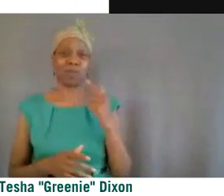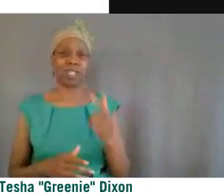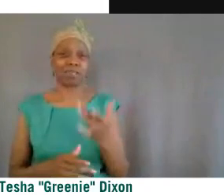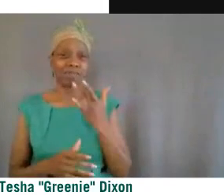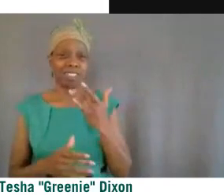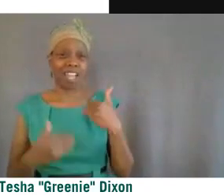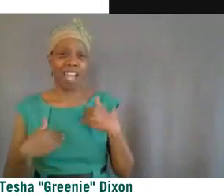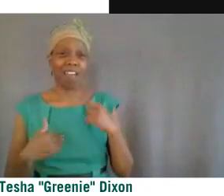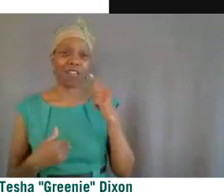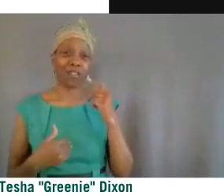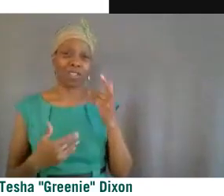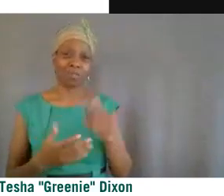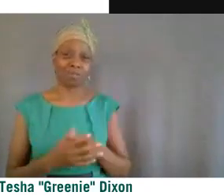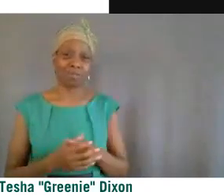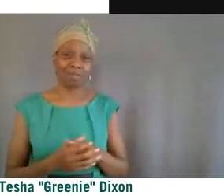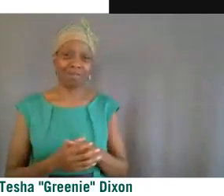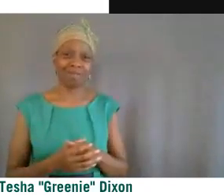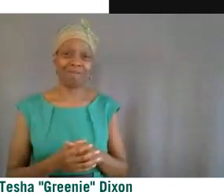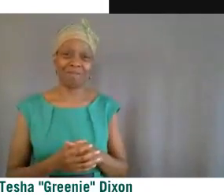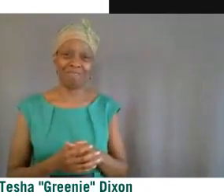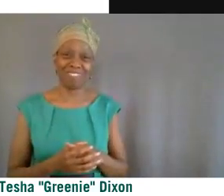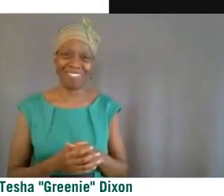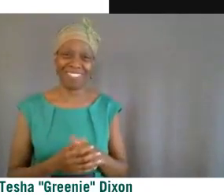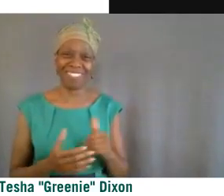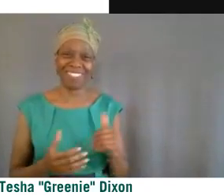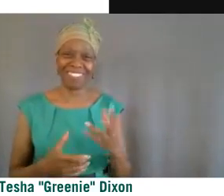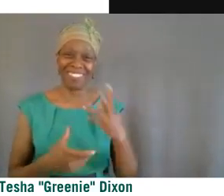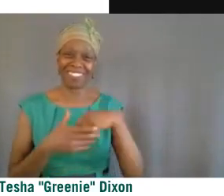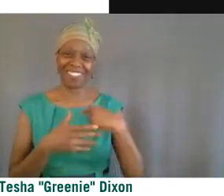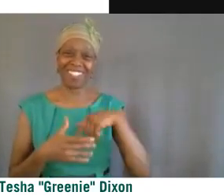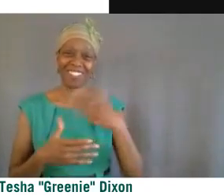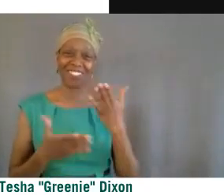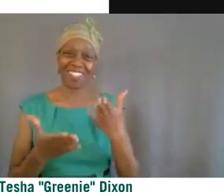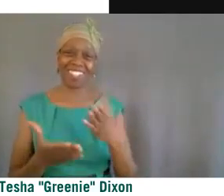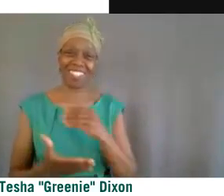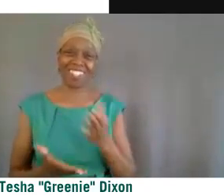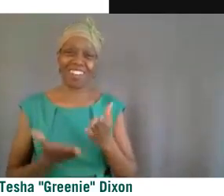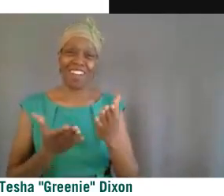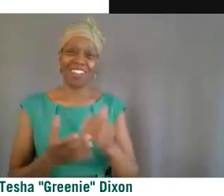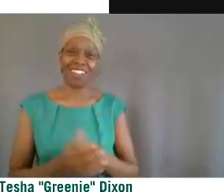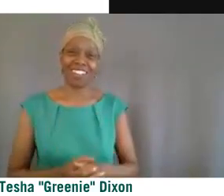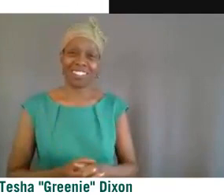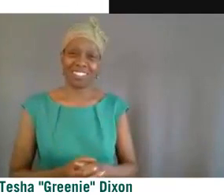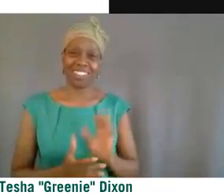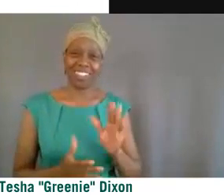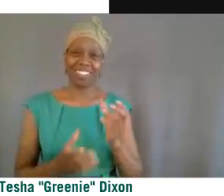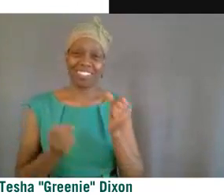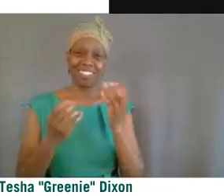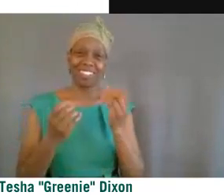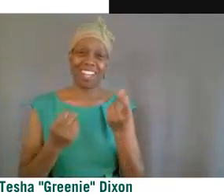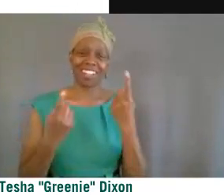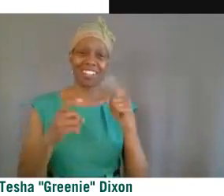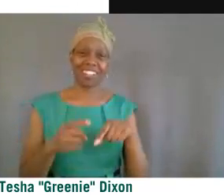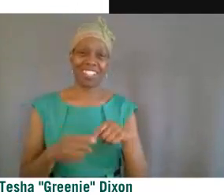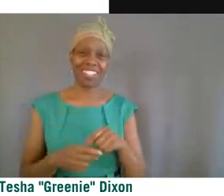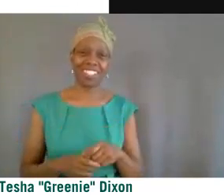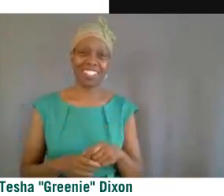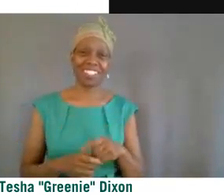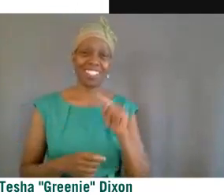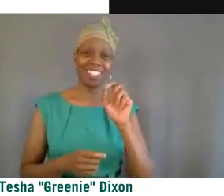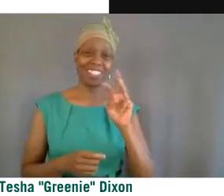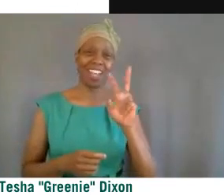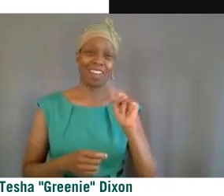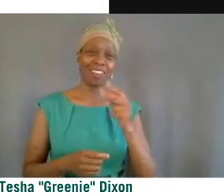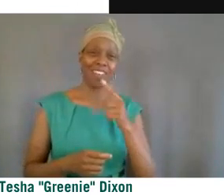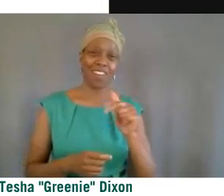have Greenie join us for these and offer, signing during these town halls.